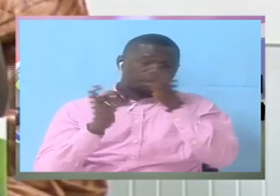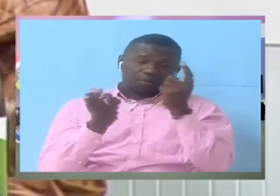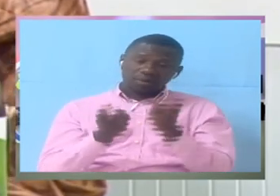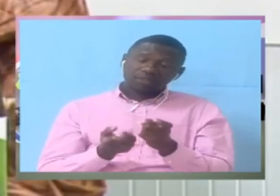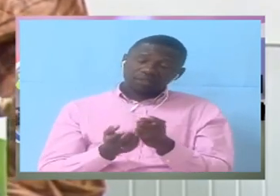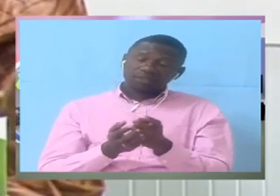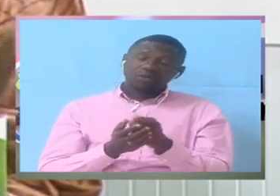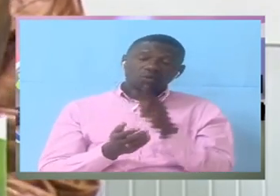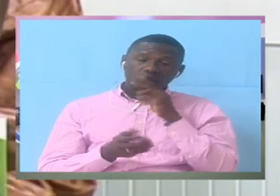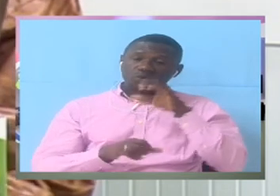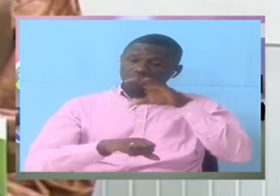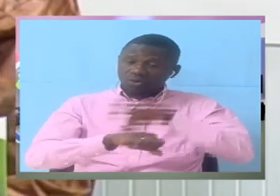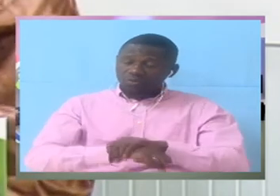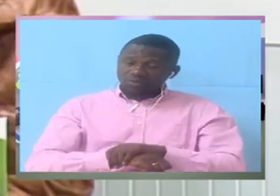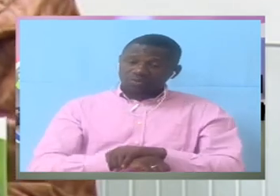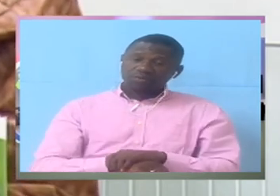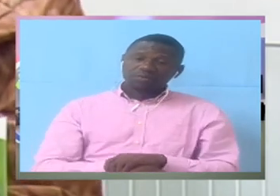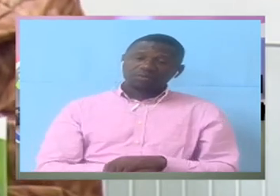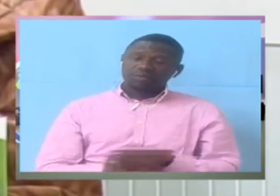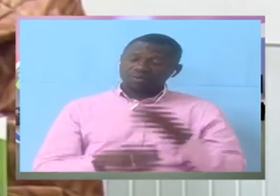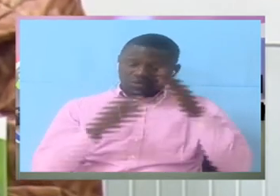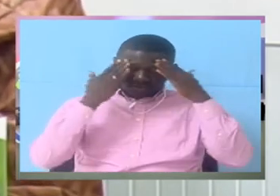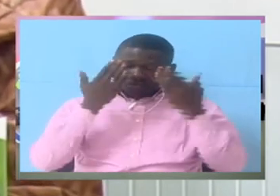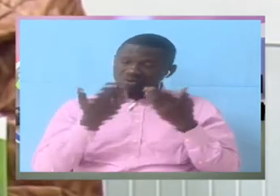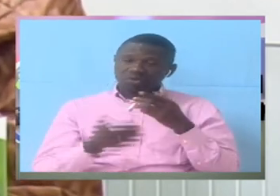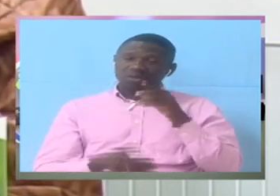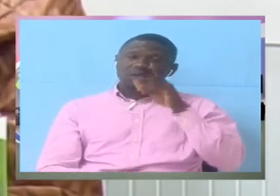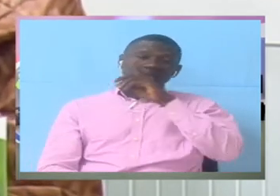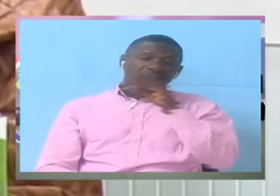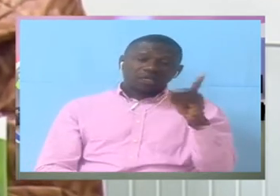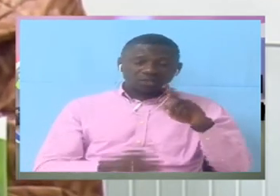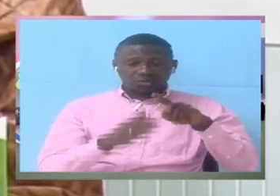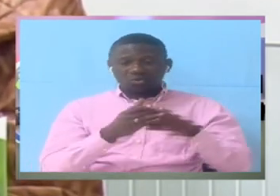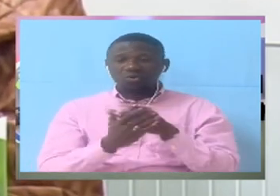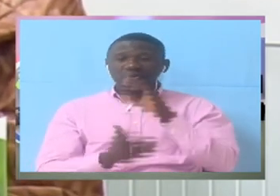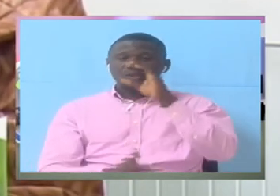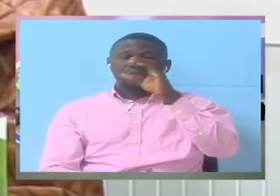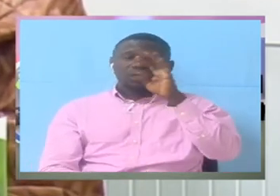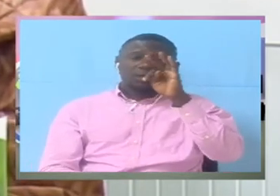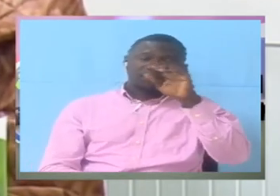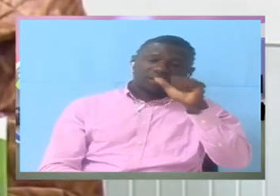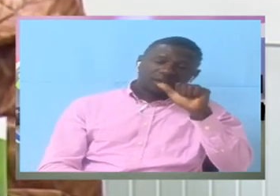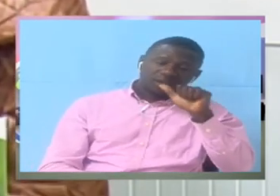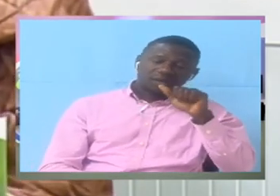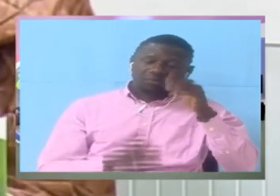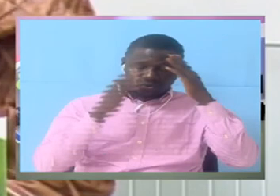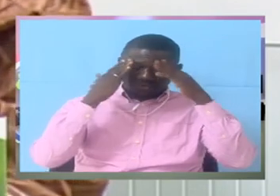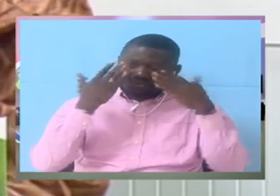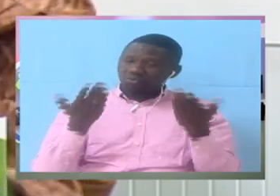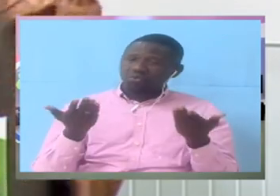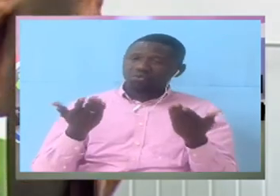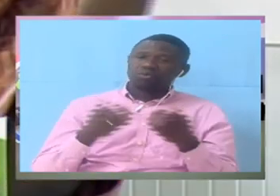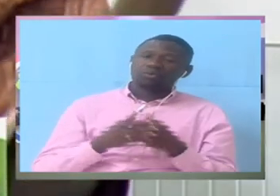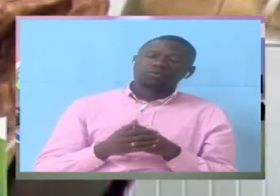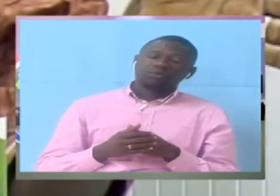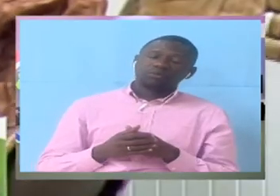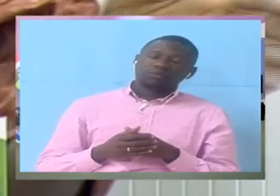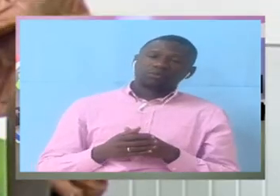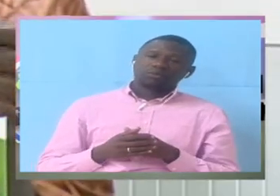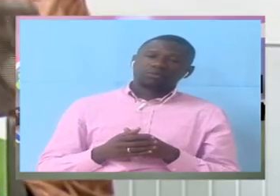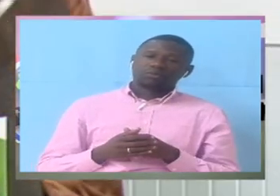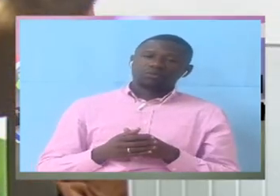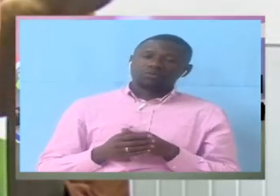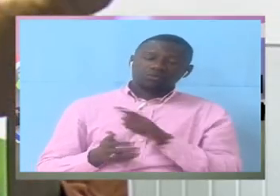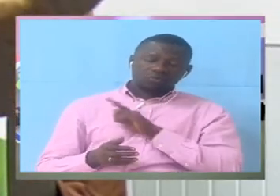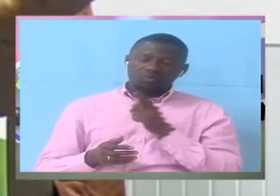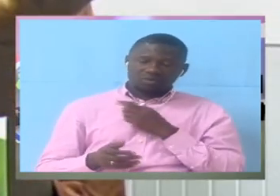12 million for 12 million Dalasi and Bang. For Sefa and Bang Malo. Whether it was Dalasi or Sefa, I do not